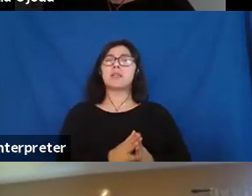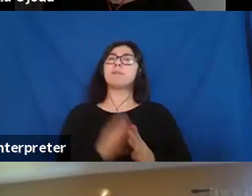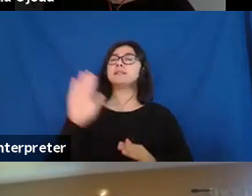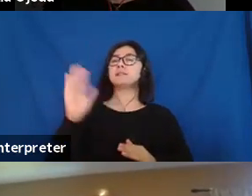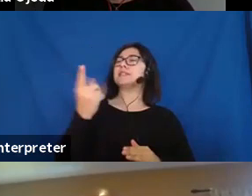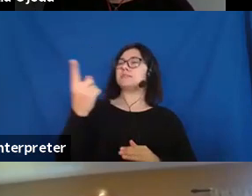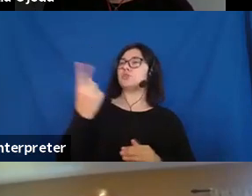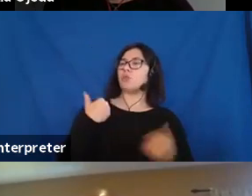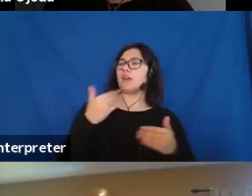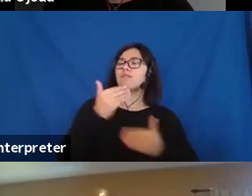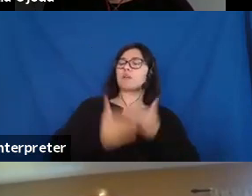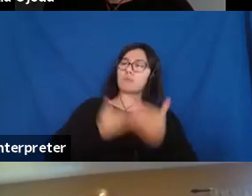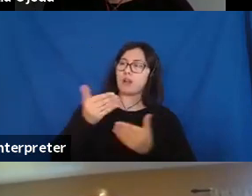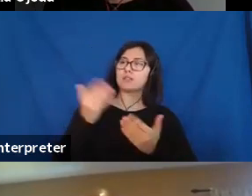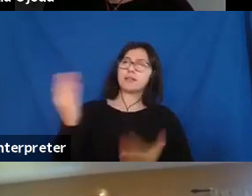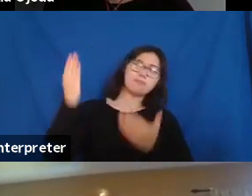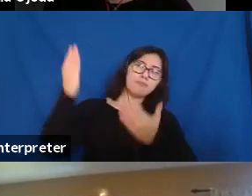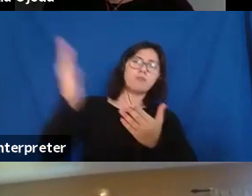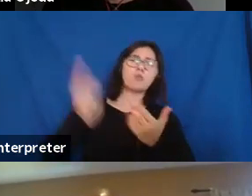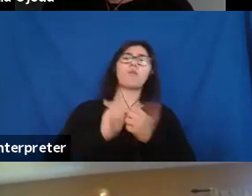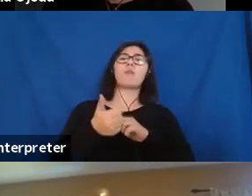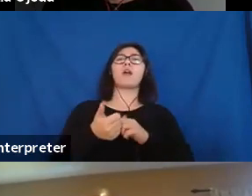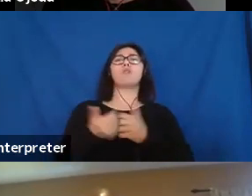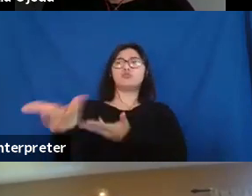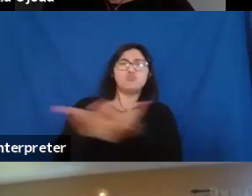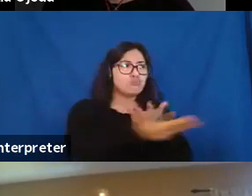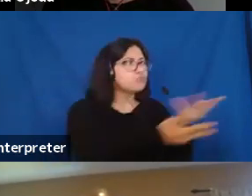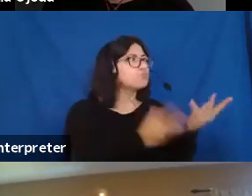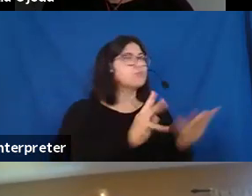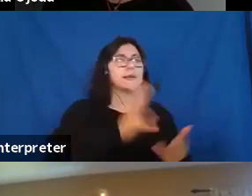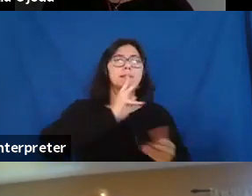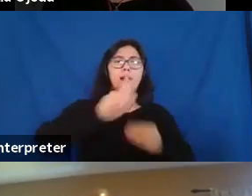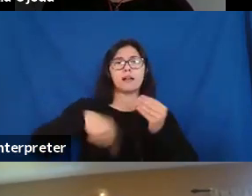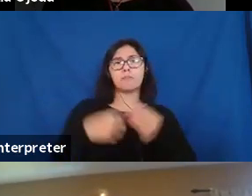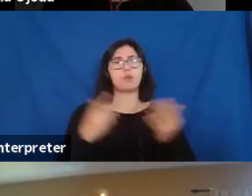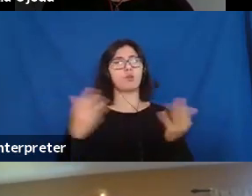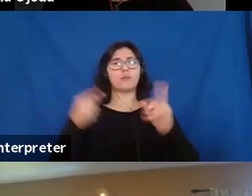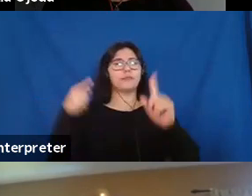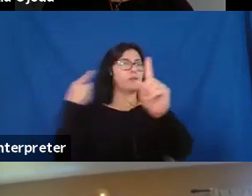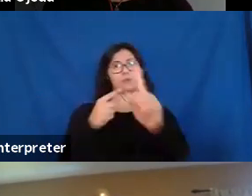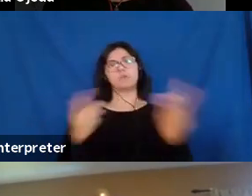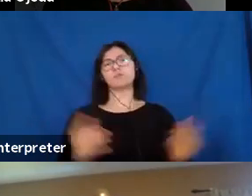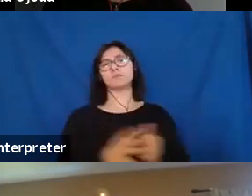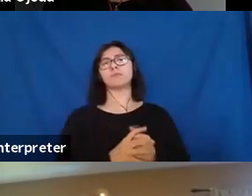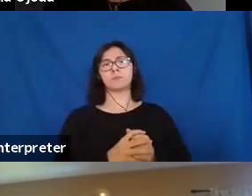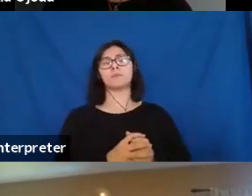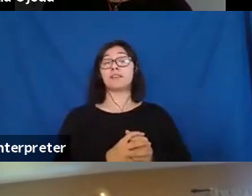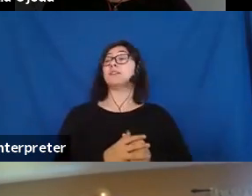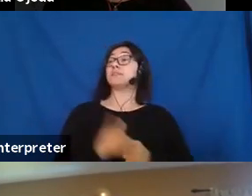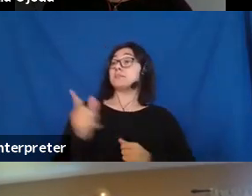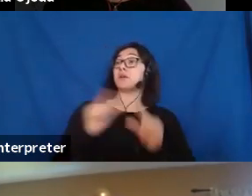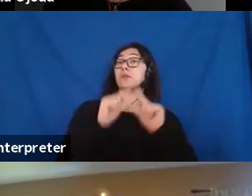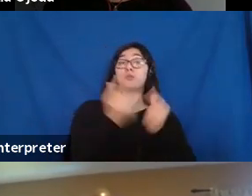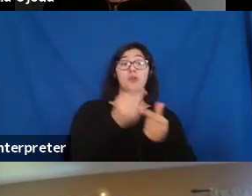you offered a process for how do we engage with everybody to talk about what we're trying to do here. So each group brought some really